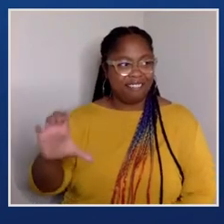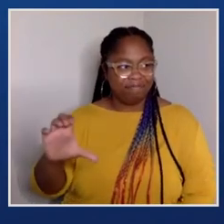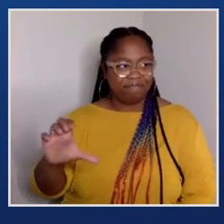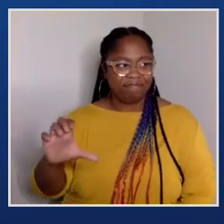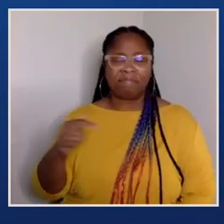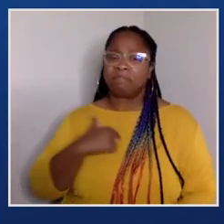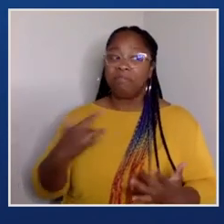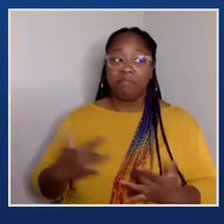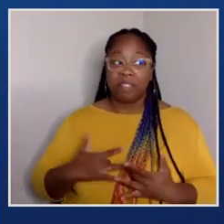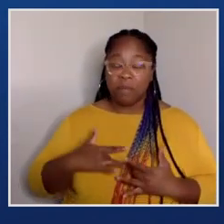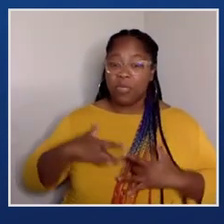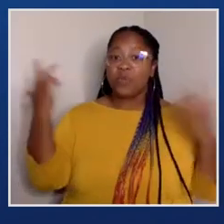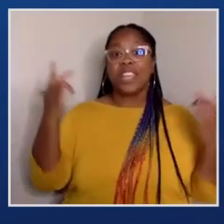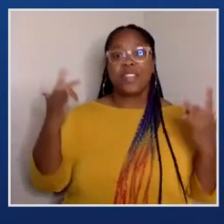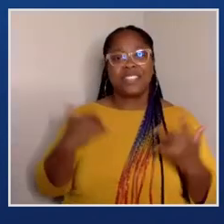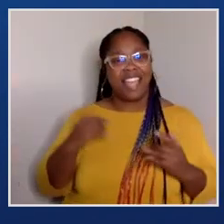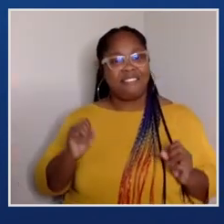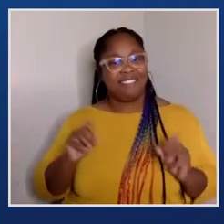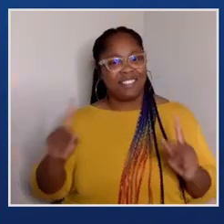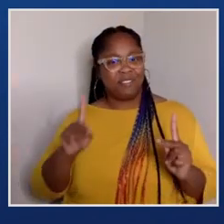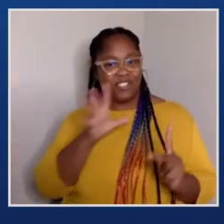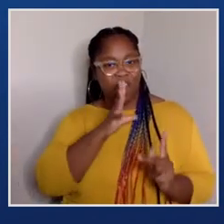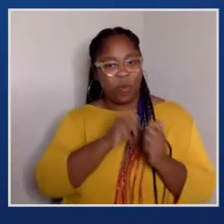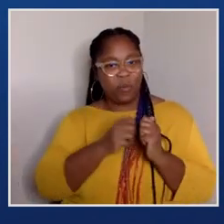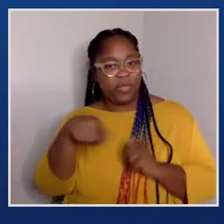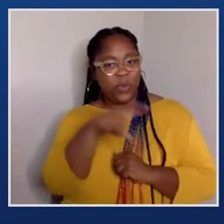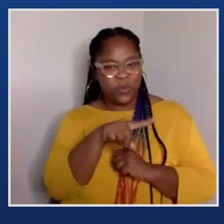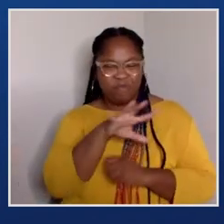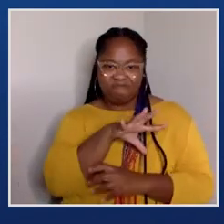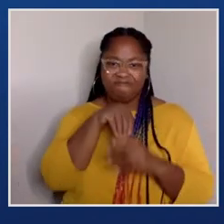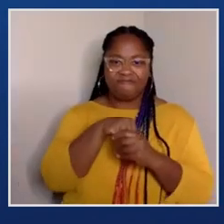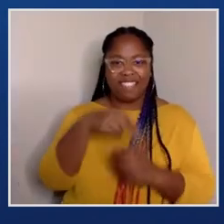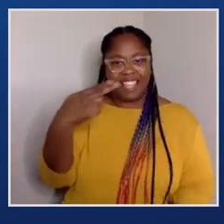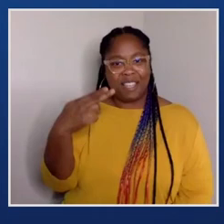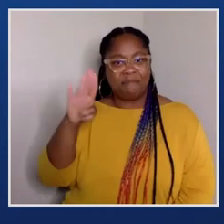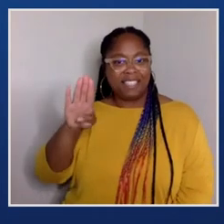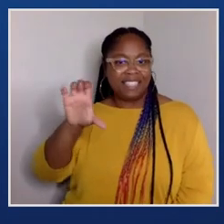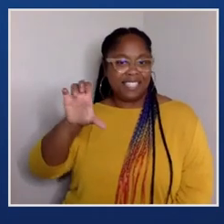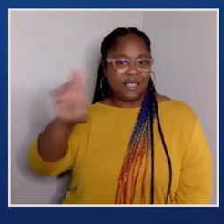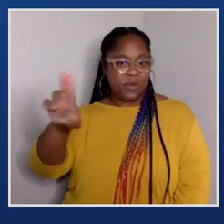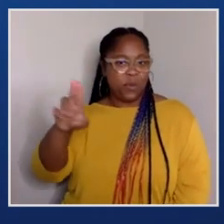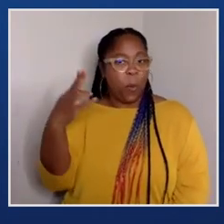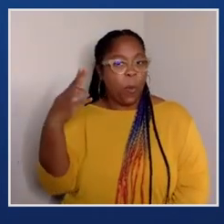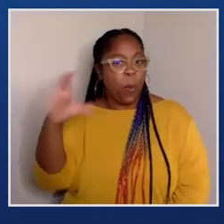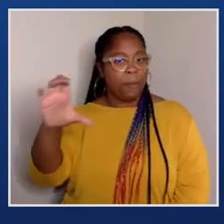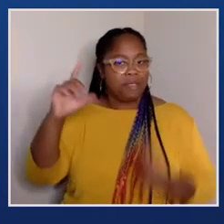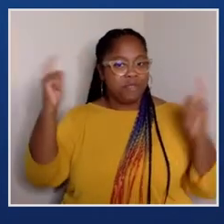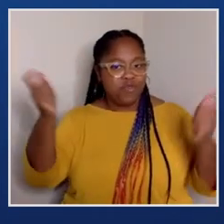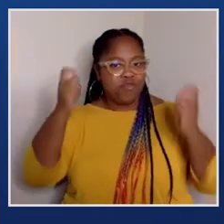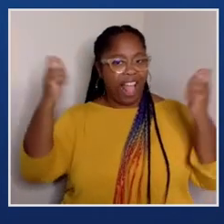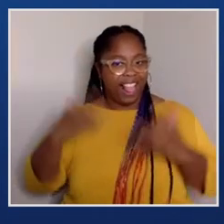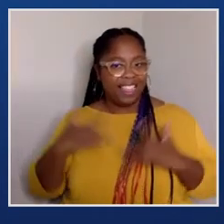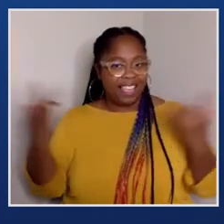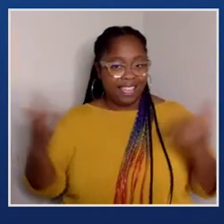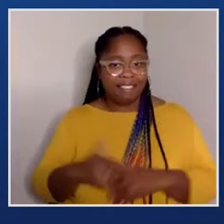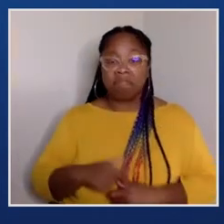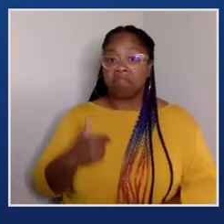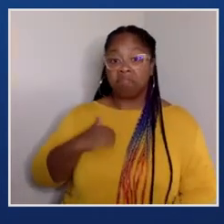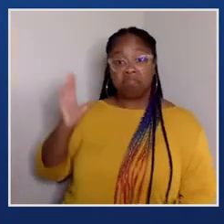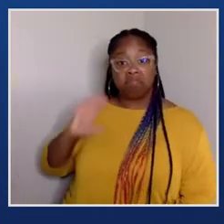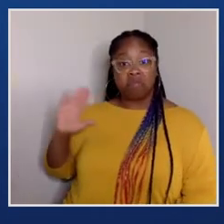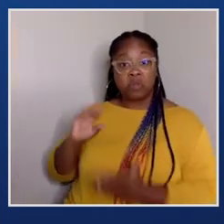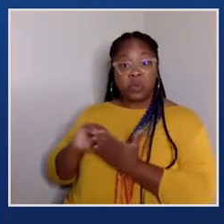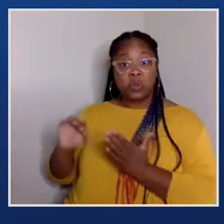to have a chance to talk with you and be a part of this HBCU Homecoming Rally. You know, when I was a student at Howard,